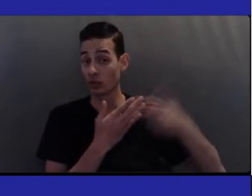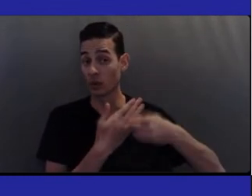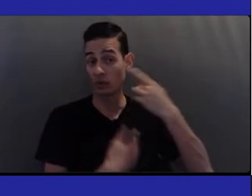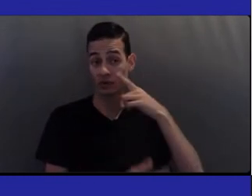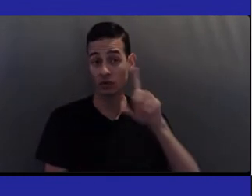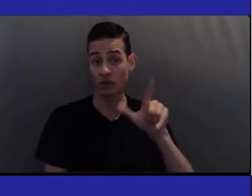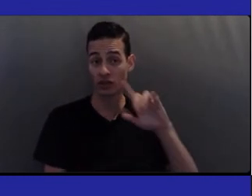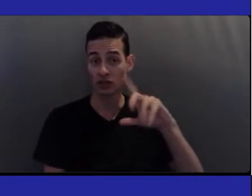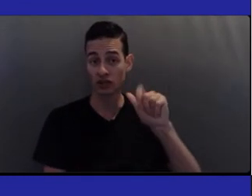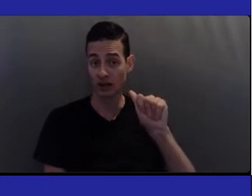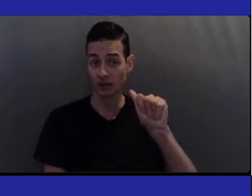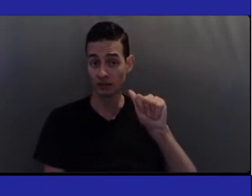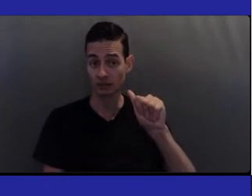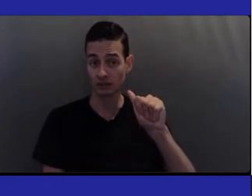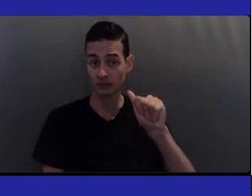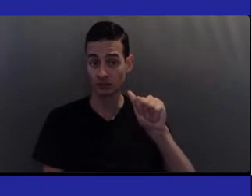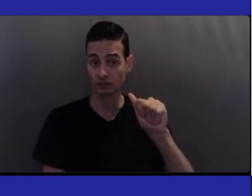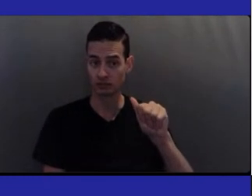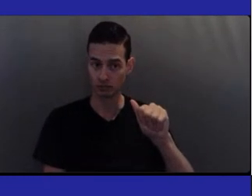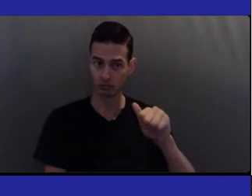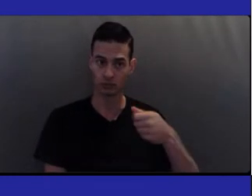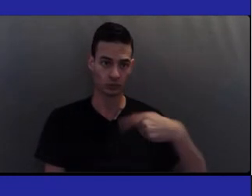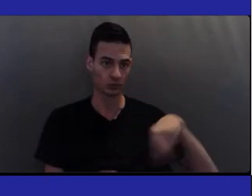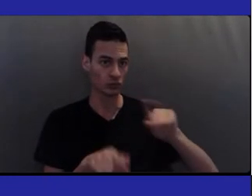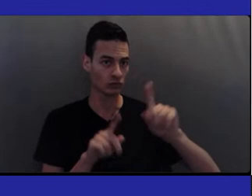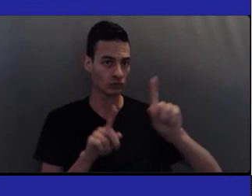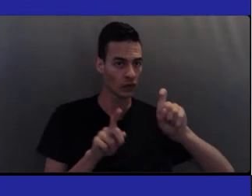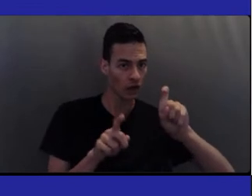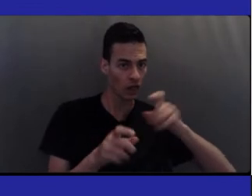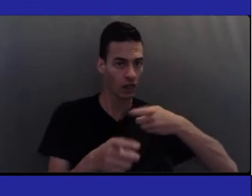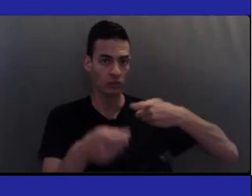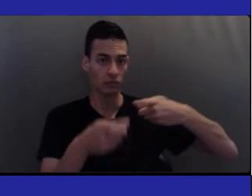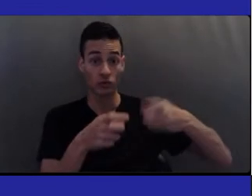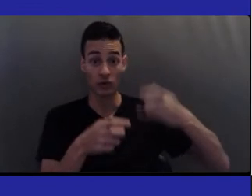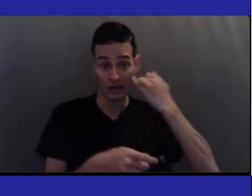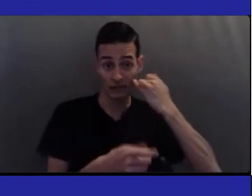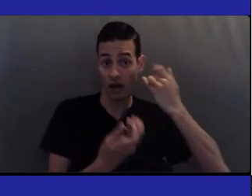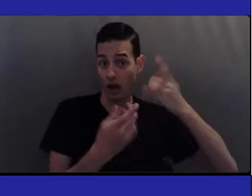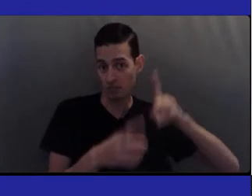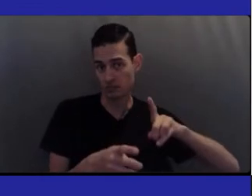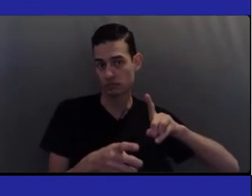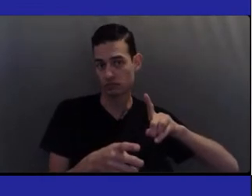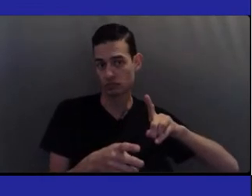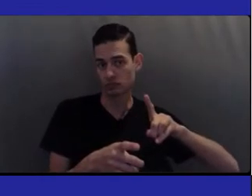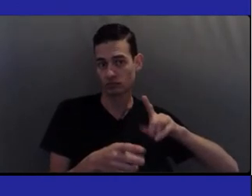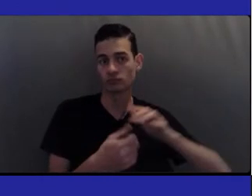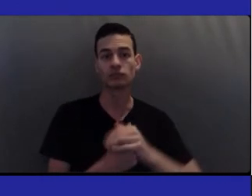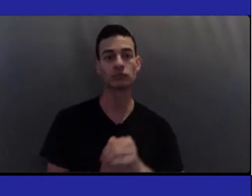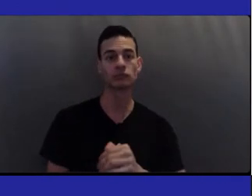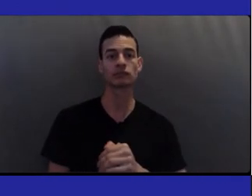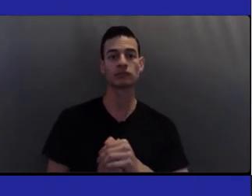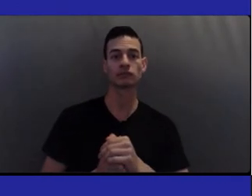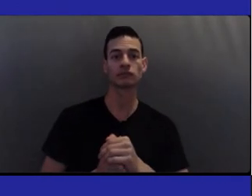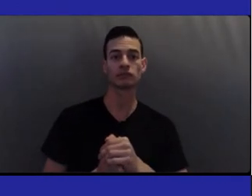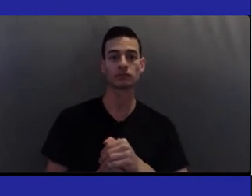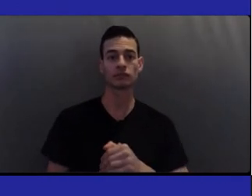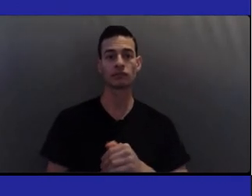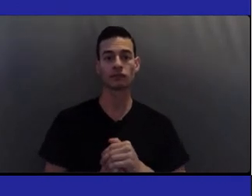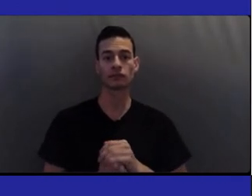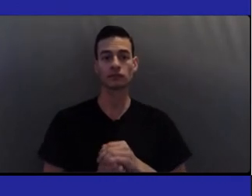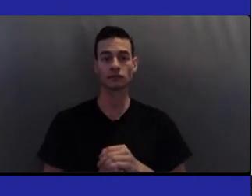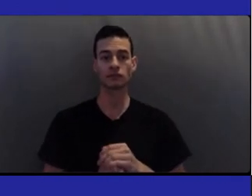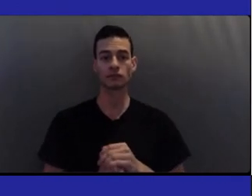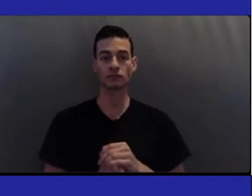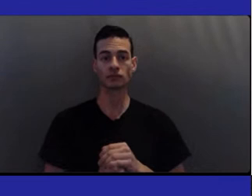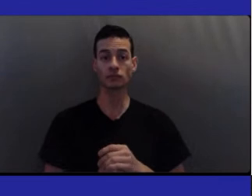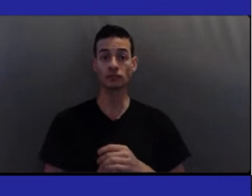facilities and institute control measures for Legionella exceedance. New York City Health and Hospitals currently has